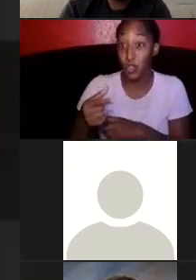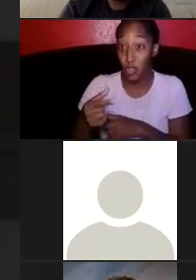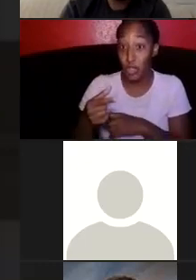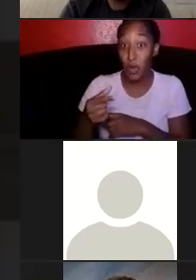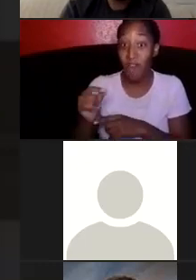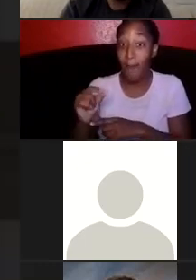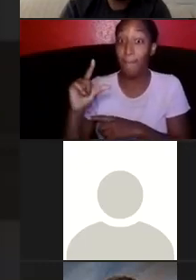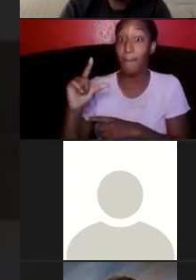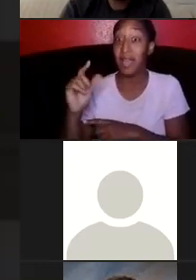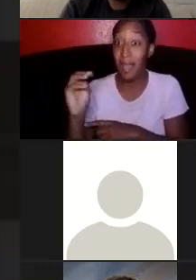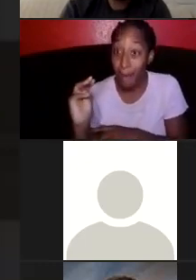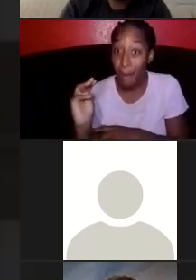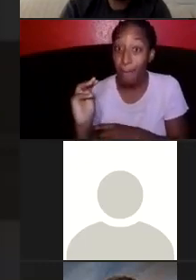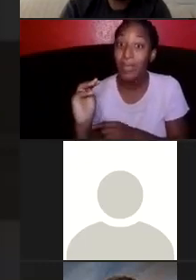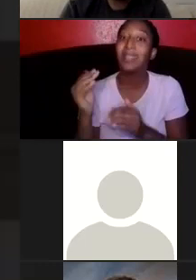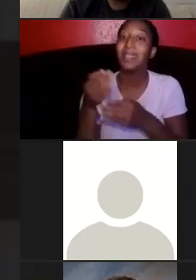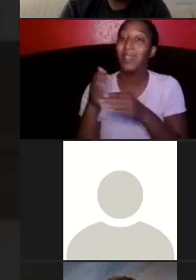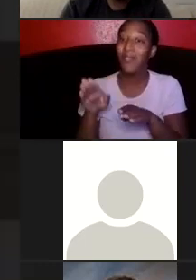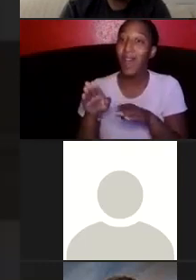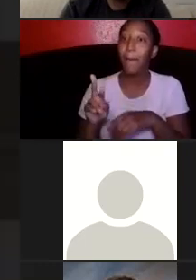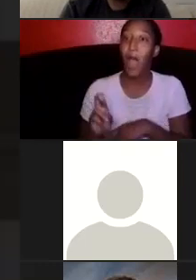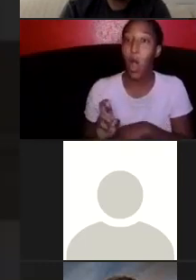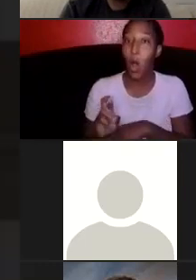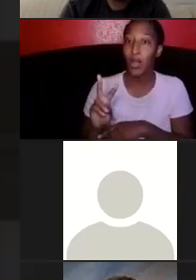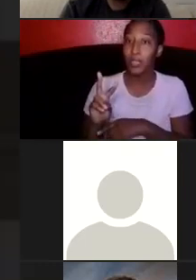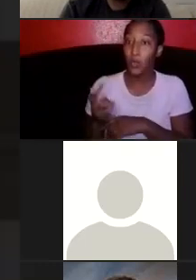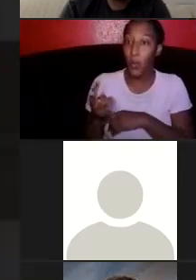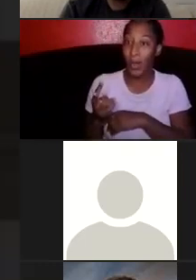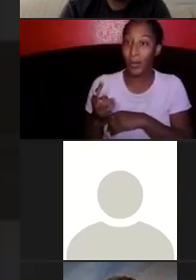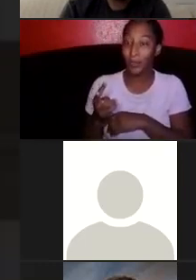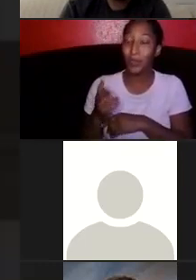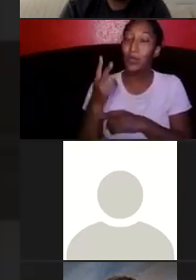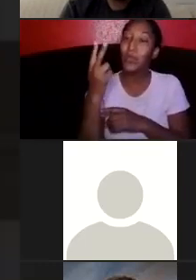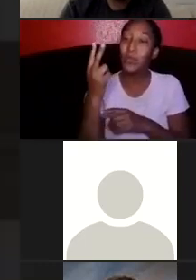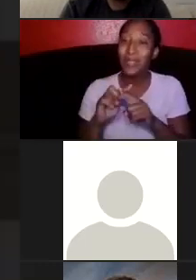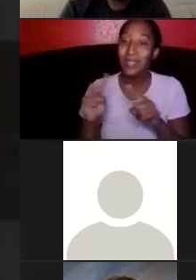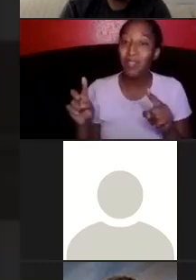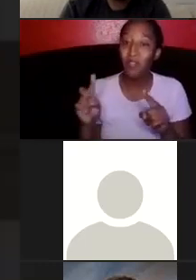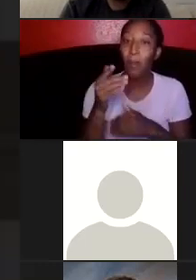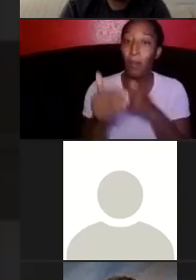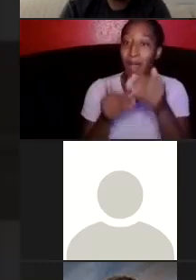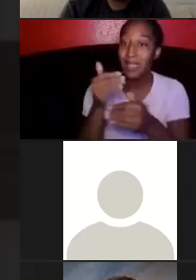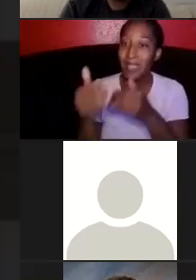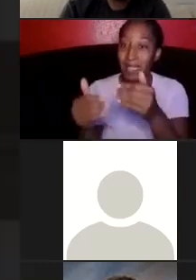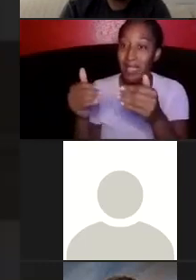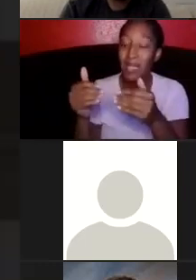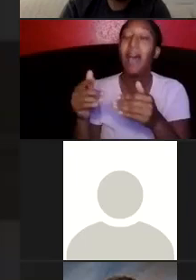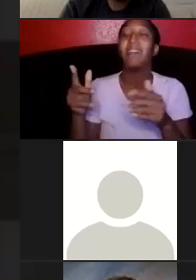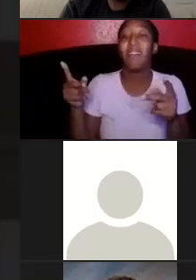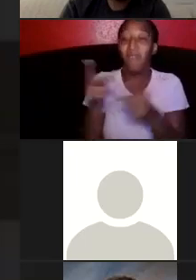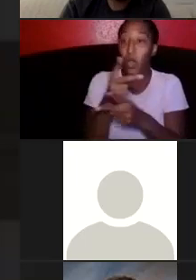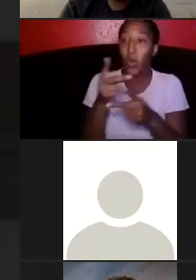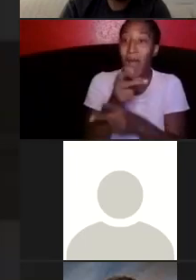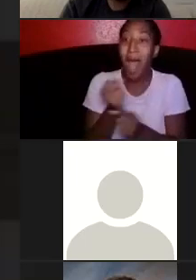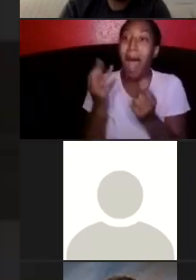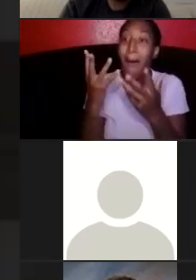R squared. So we got two ways to figure out how much acceleration. We can do it